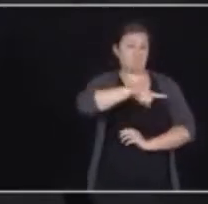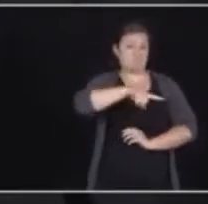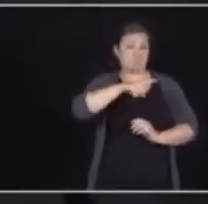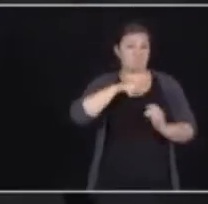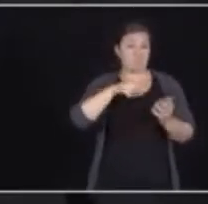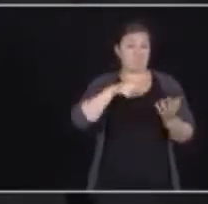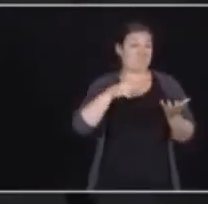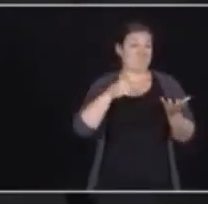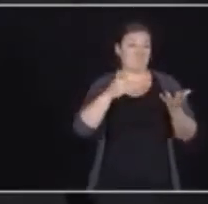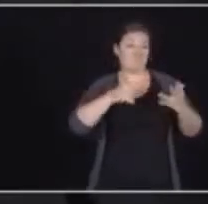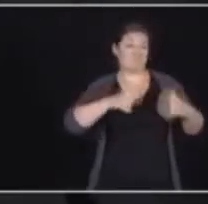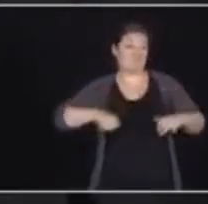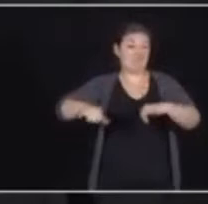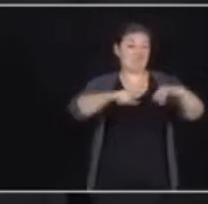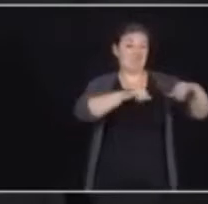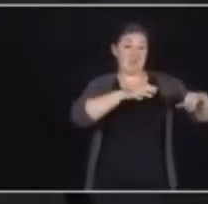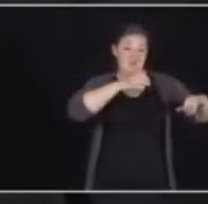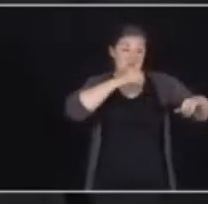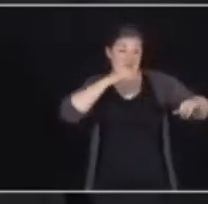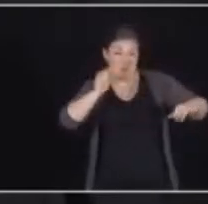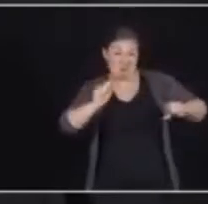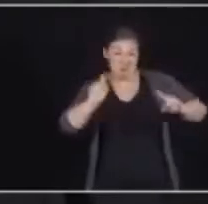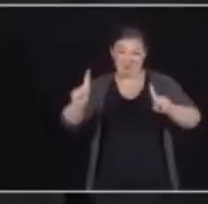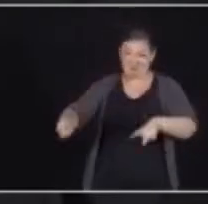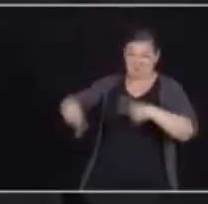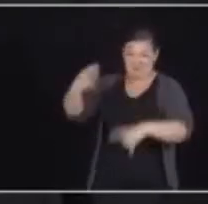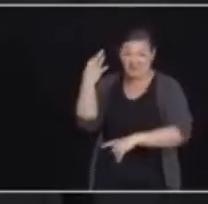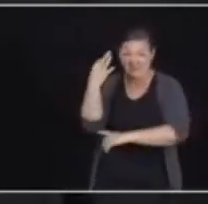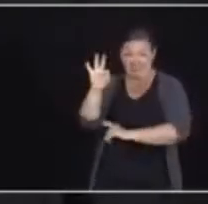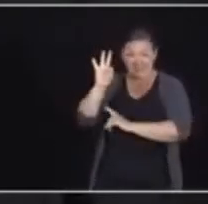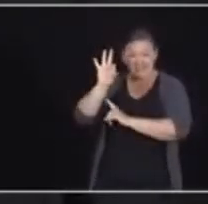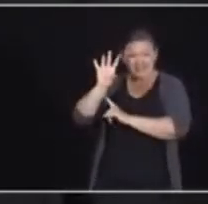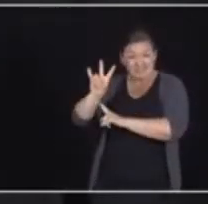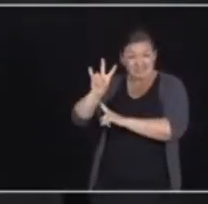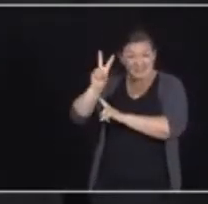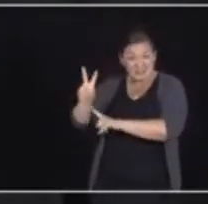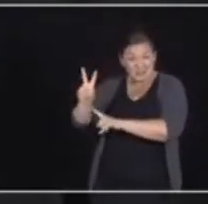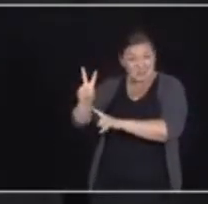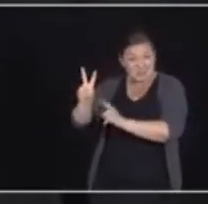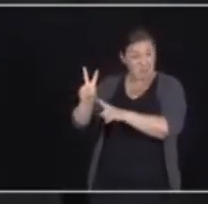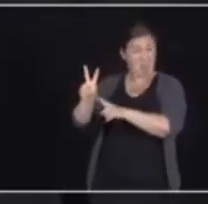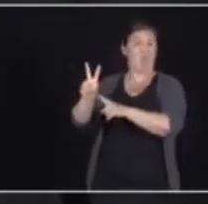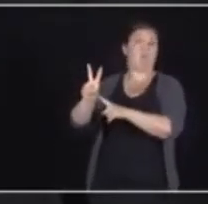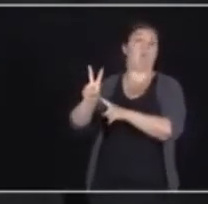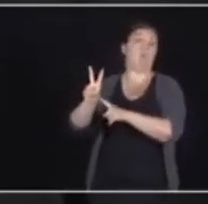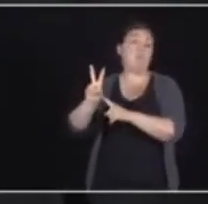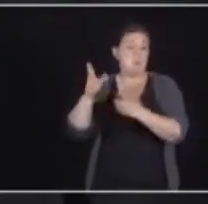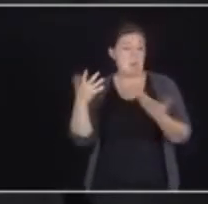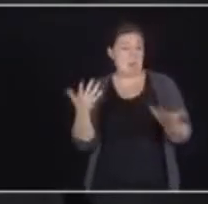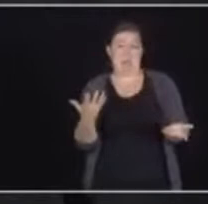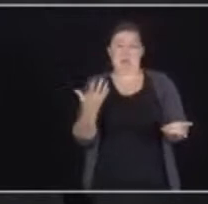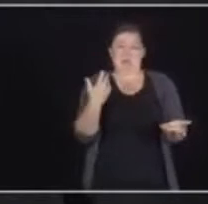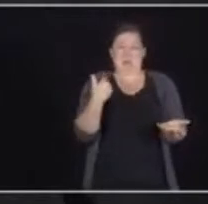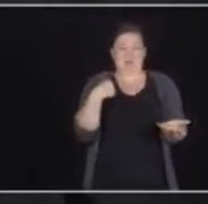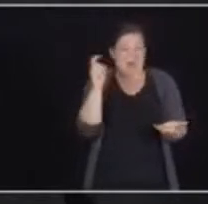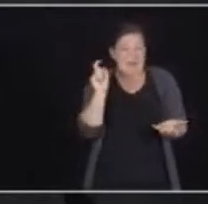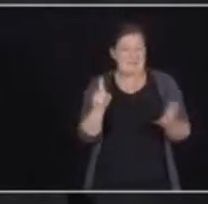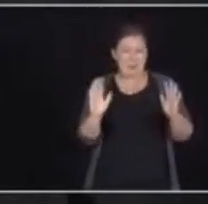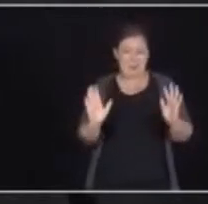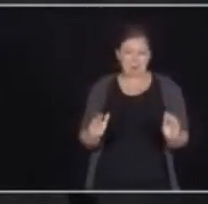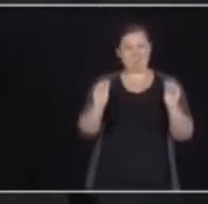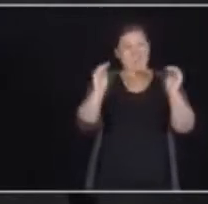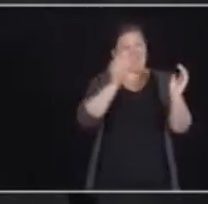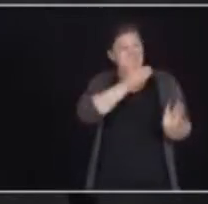standards from 1972. We can and must do better. After many years of neglect